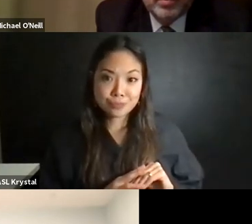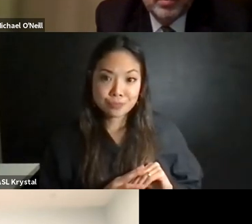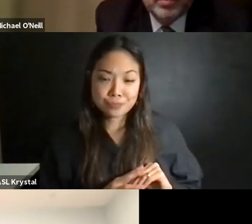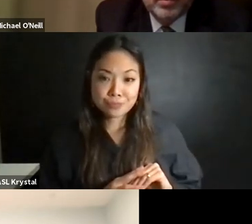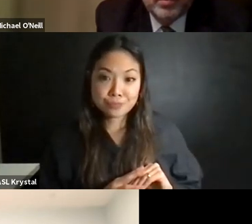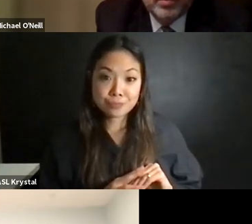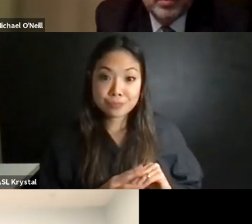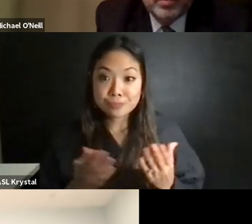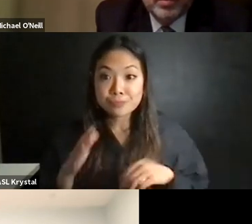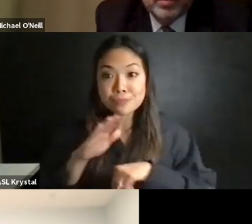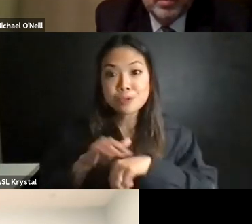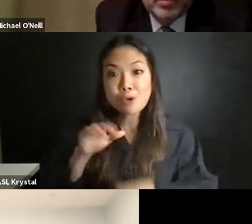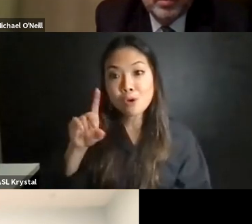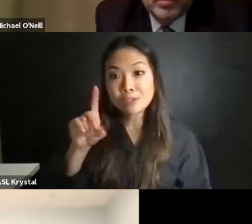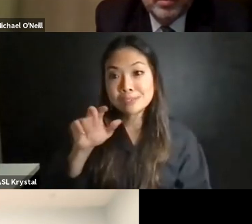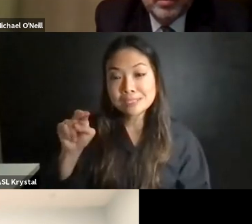dean coleman